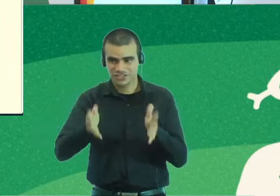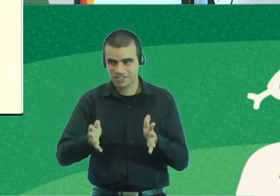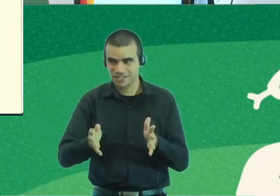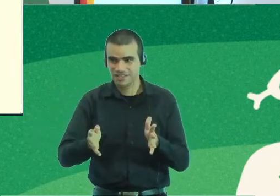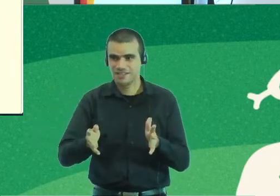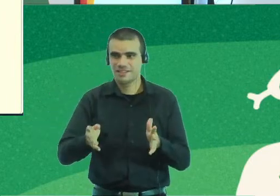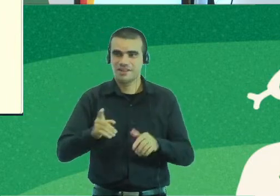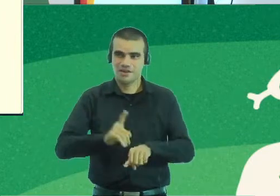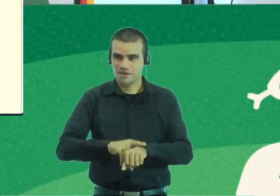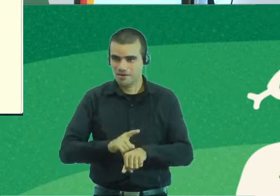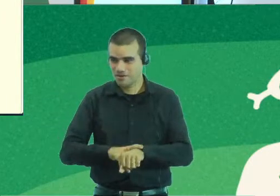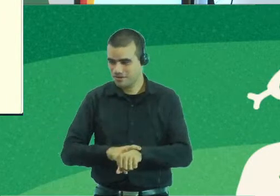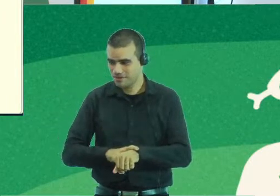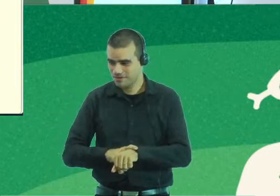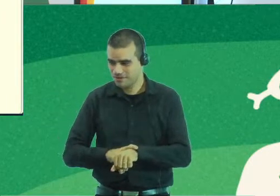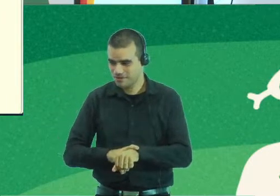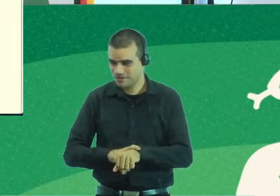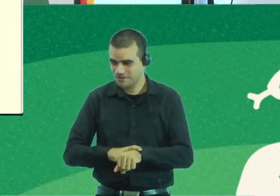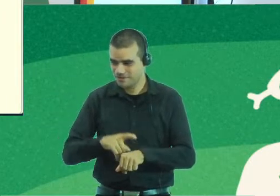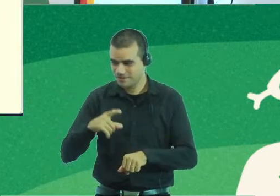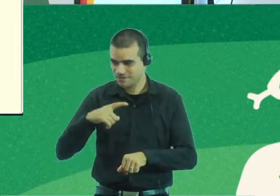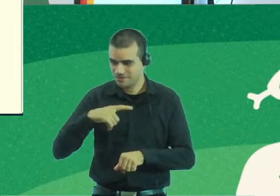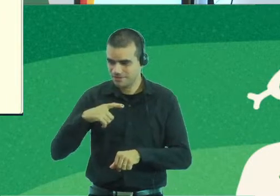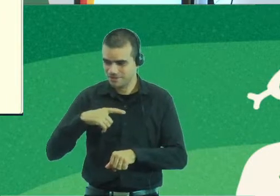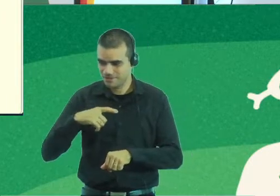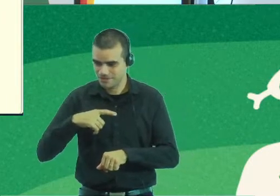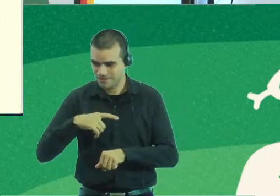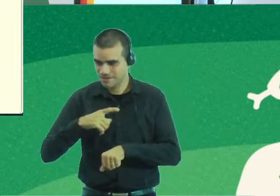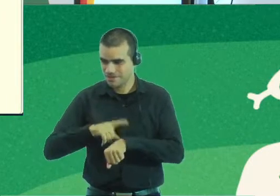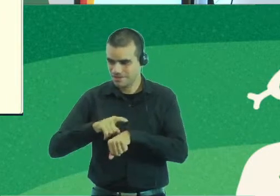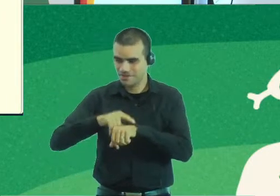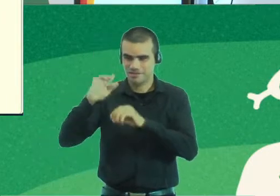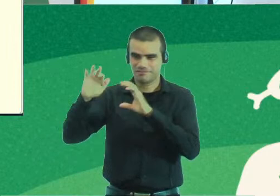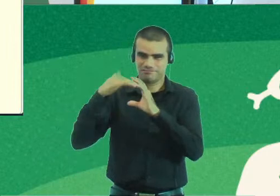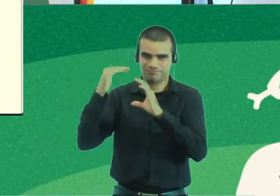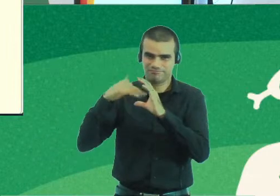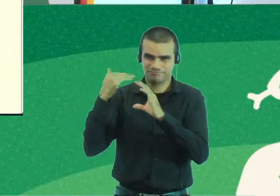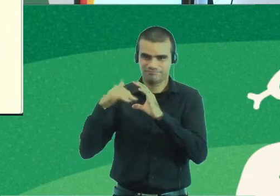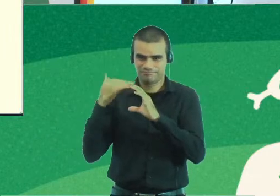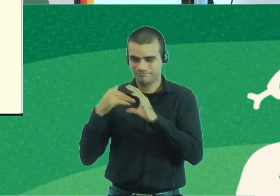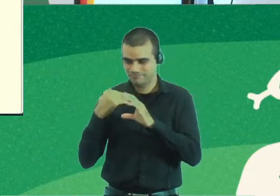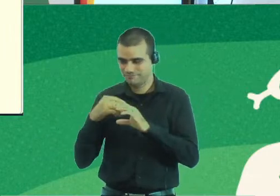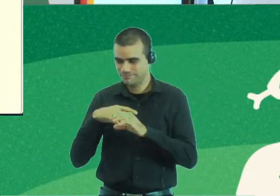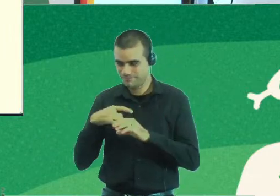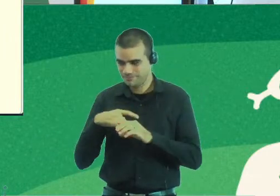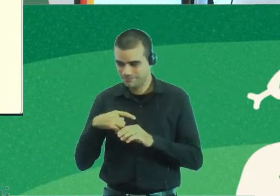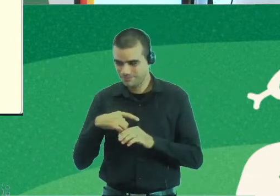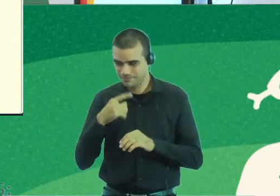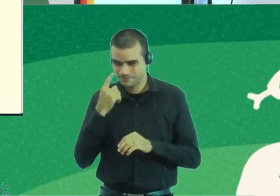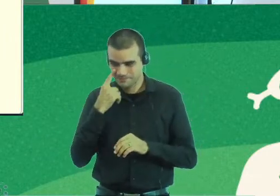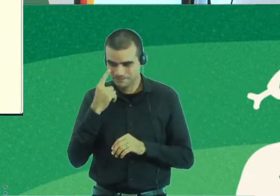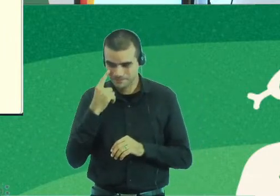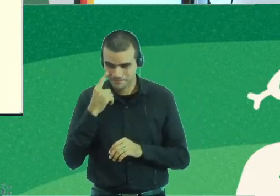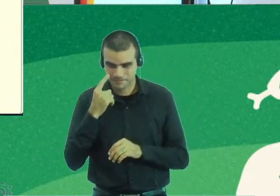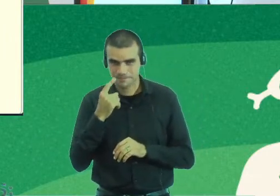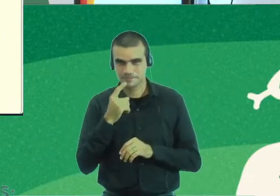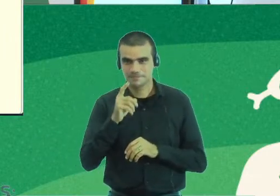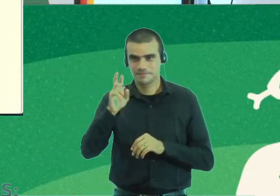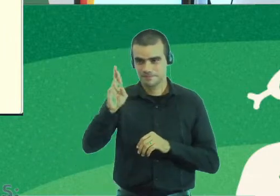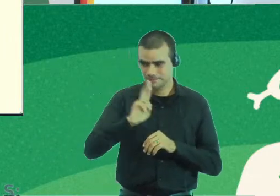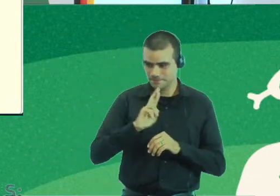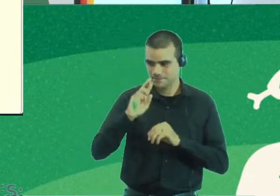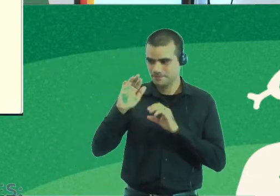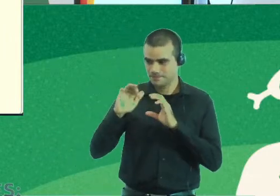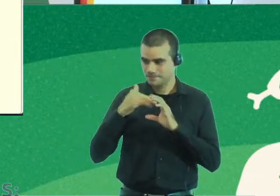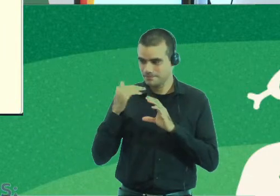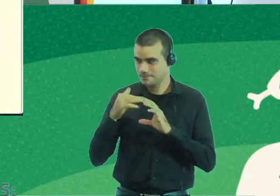getting some emails. So I should see some stuff coming in. Oh no, actually we shouldn't,